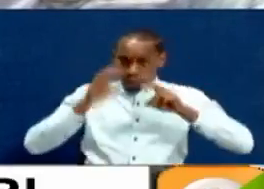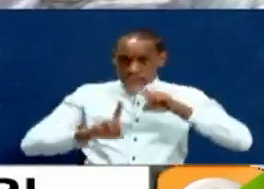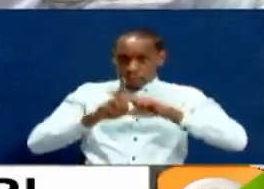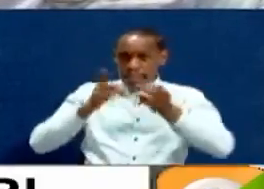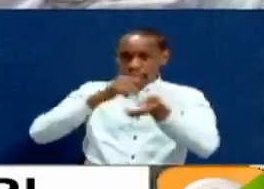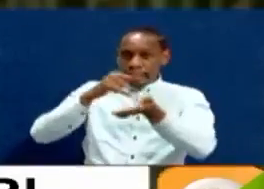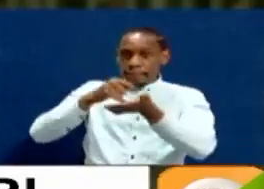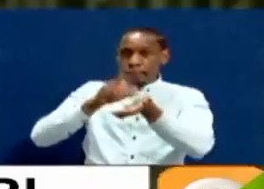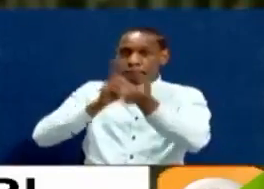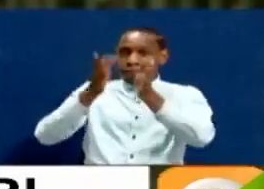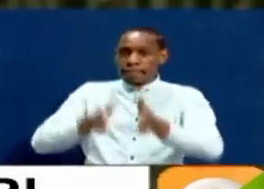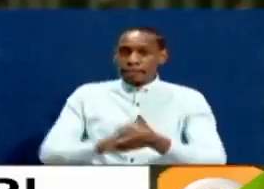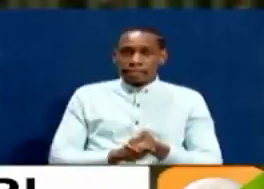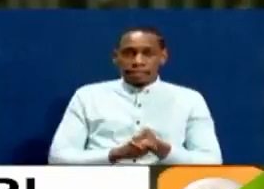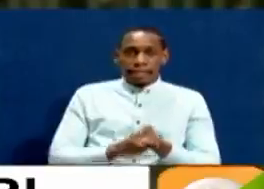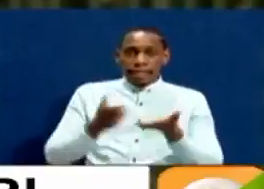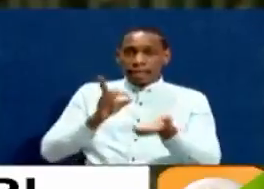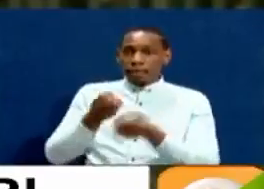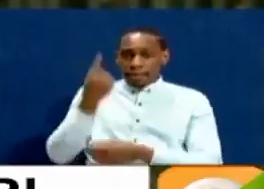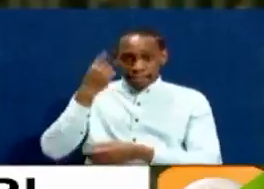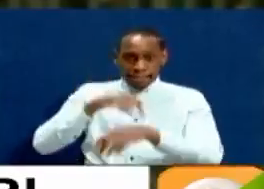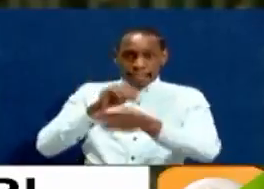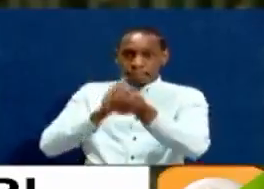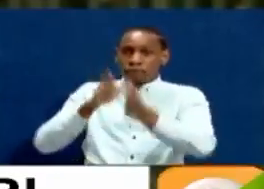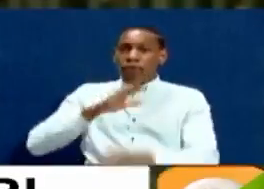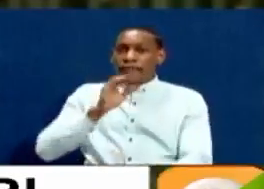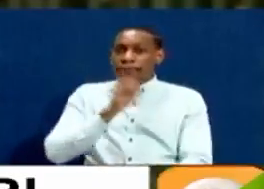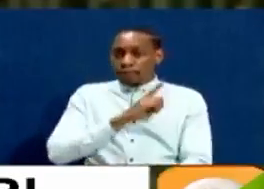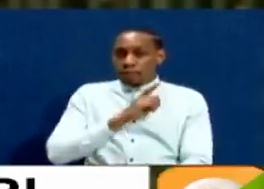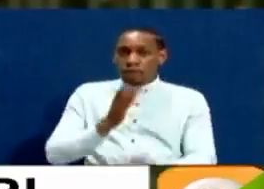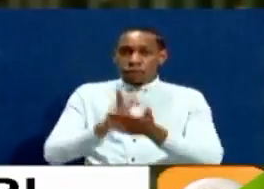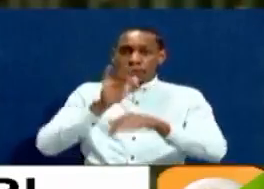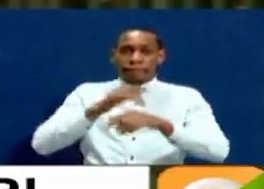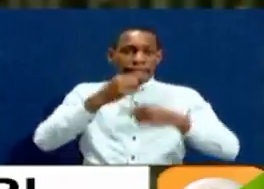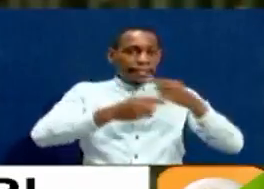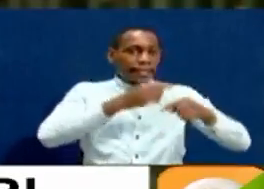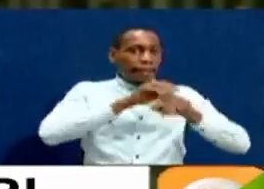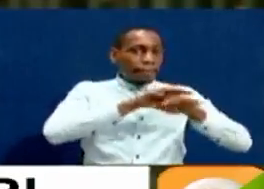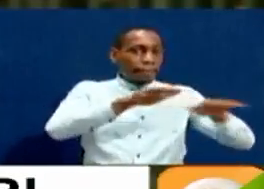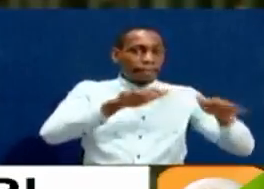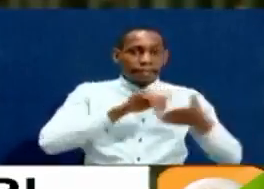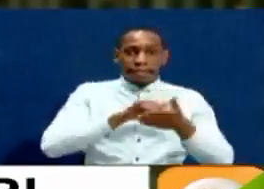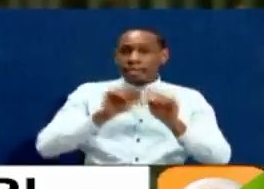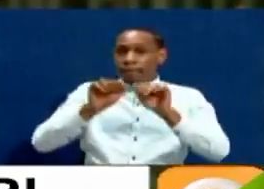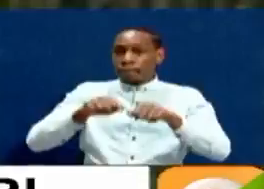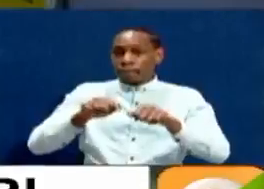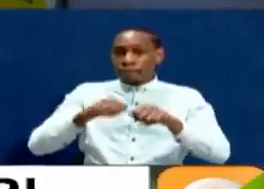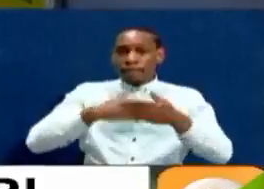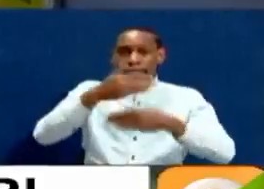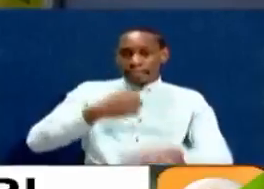miongoni mwa madaktari. You'd understand that when a doctor dies, then it's a ripple effect that it could be